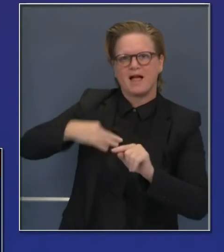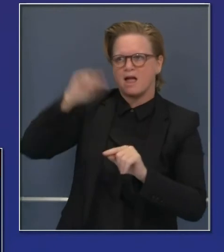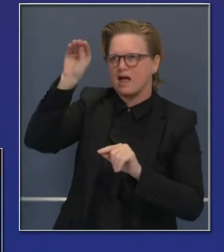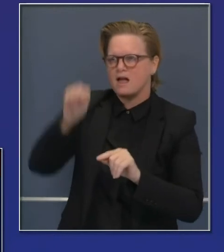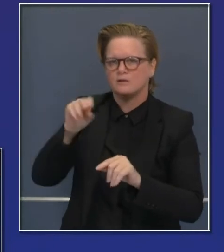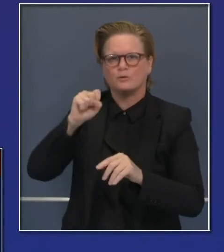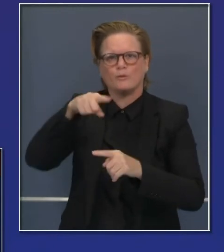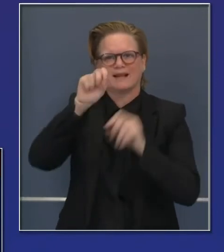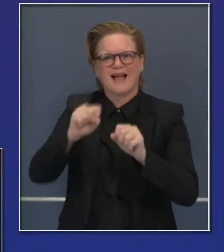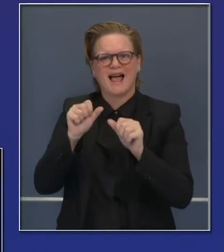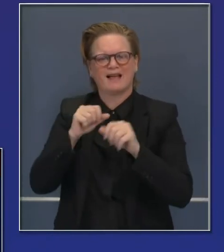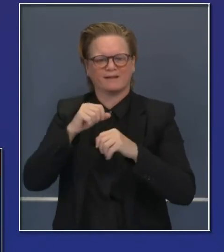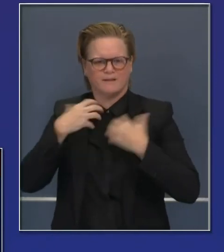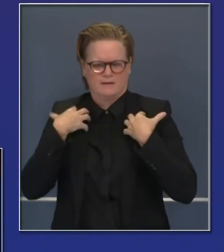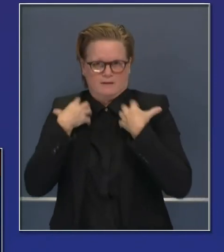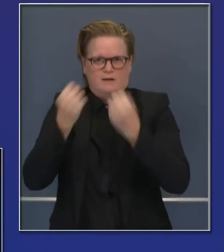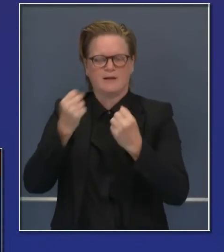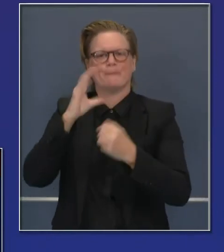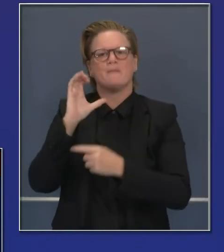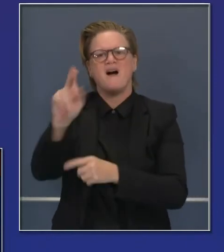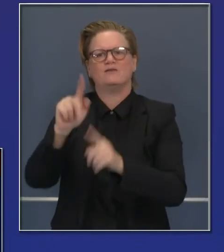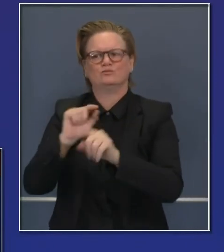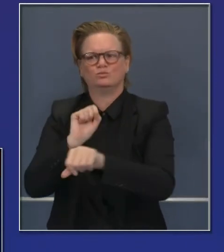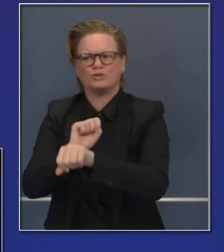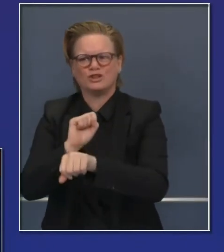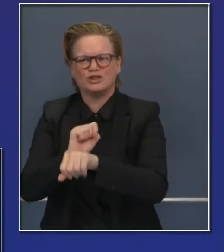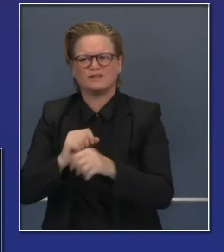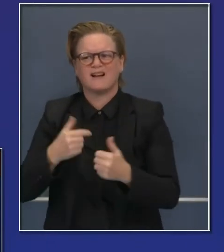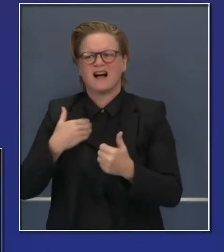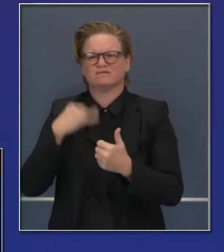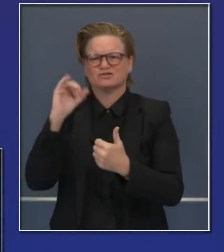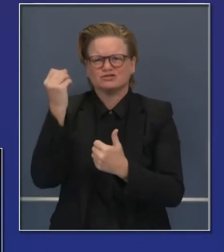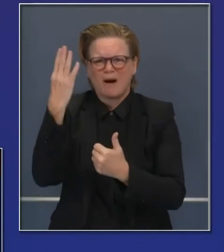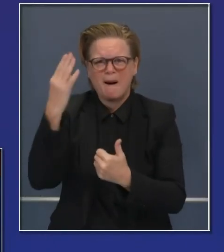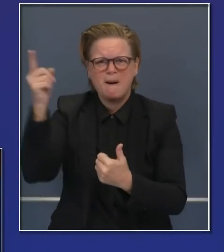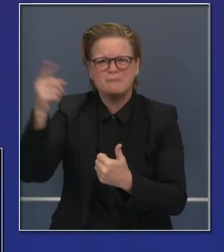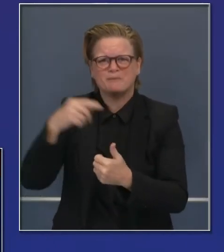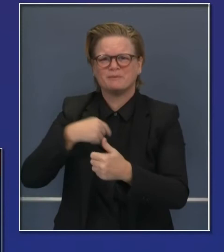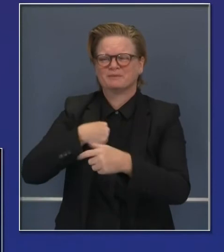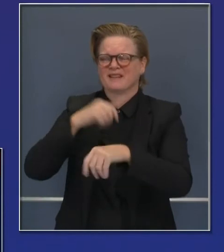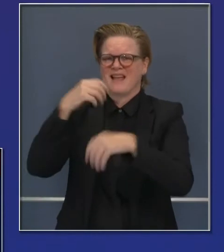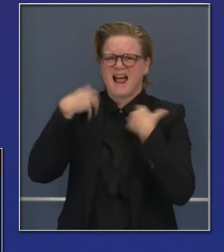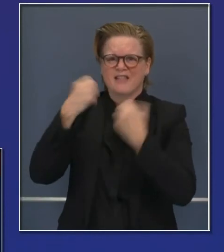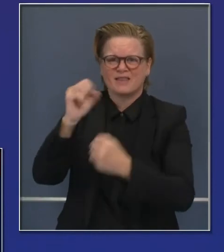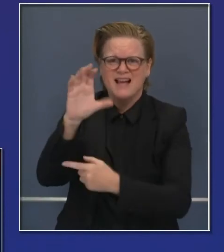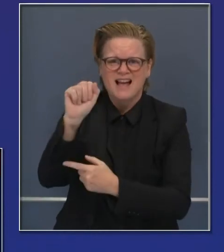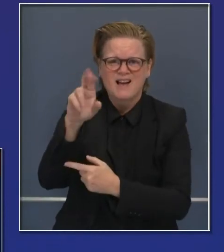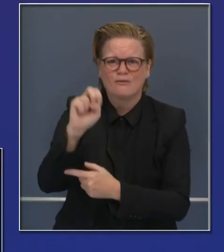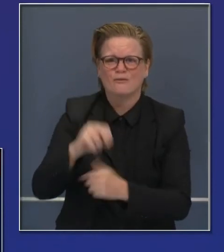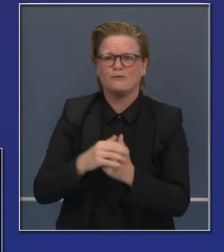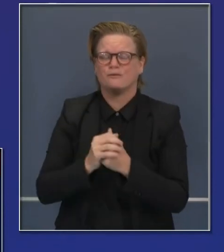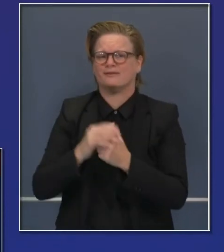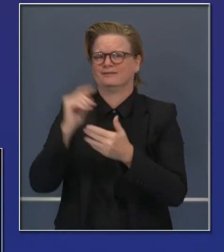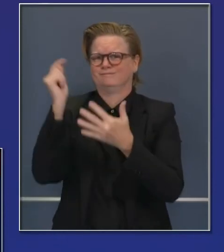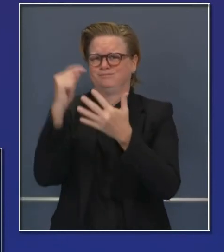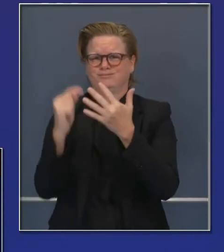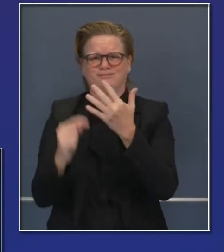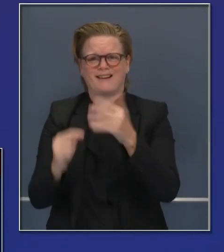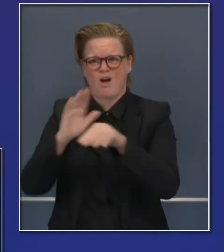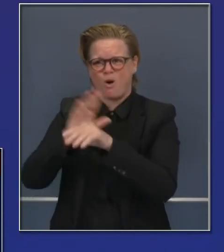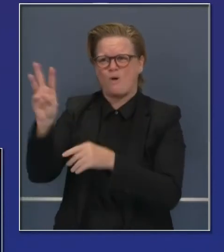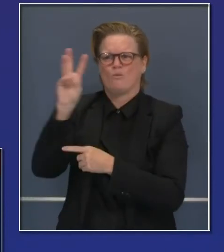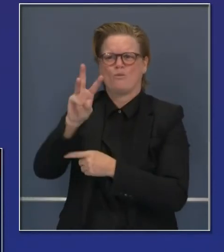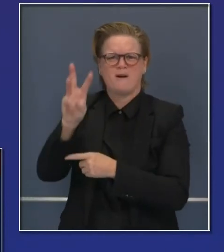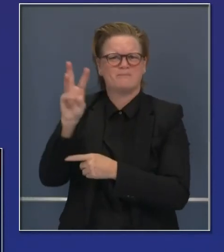for workers have been advanced. They are the law, and we encourage people to take advantage of them, including parents. I've got 4